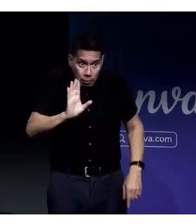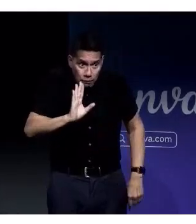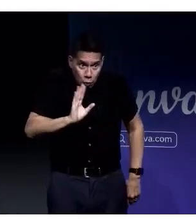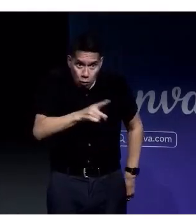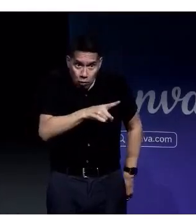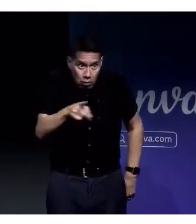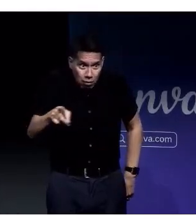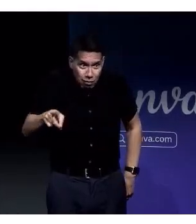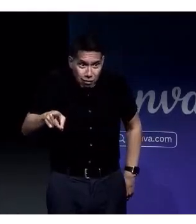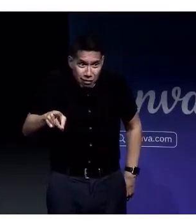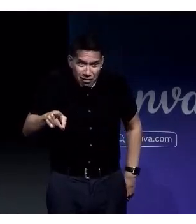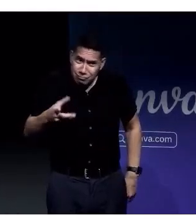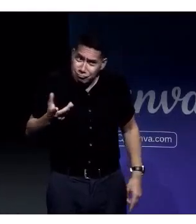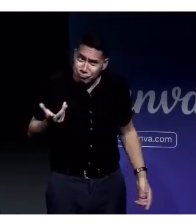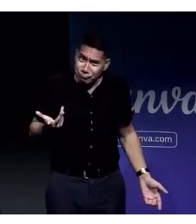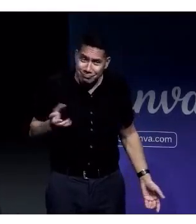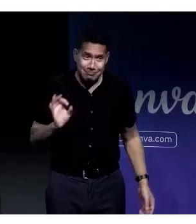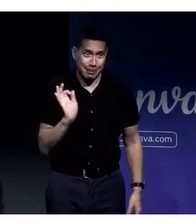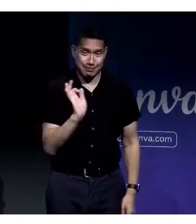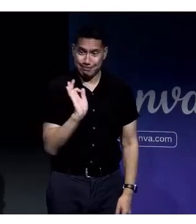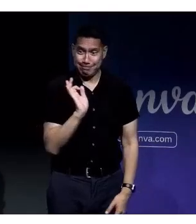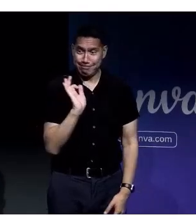And no.